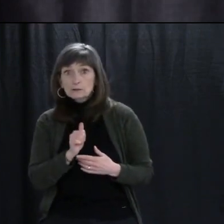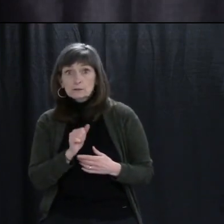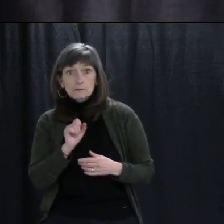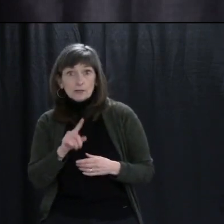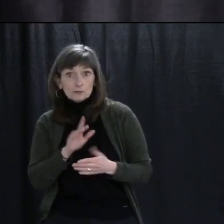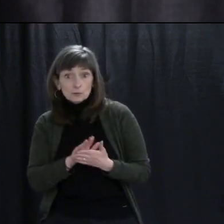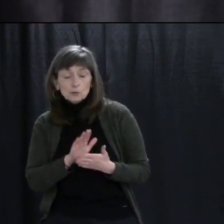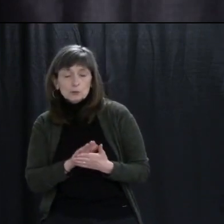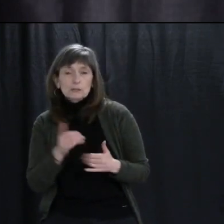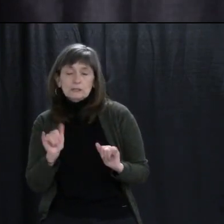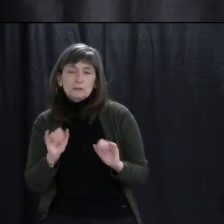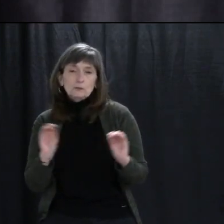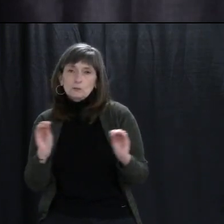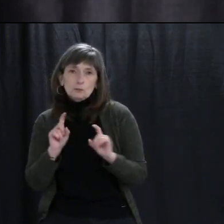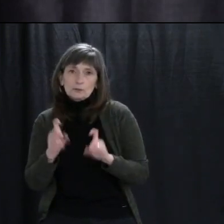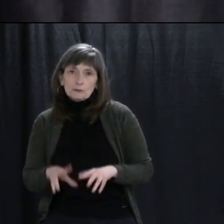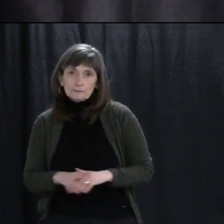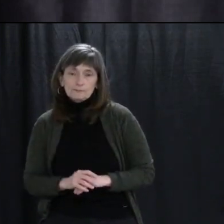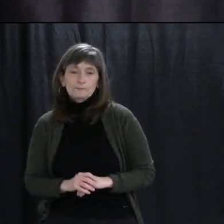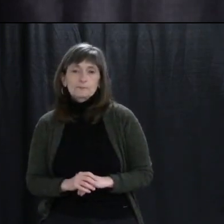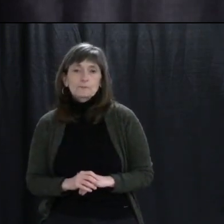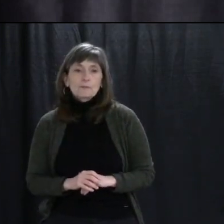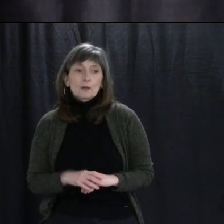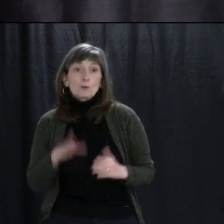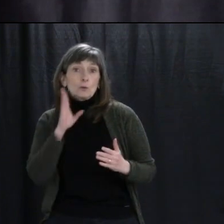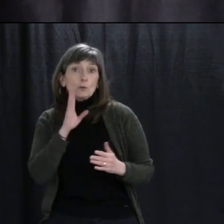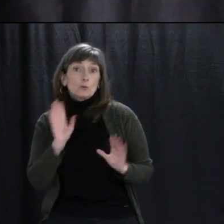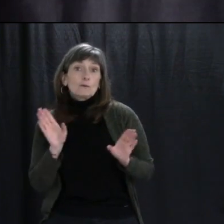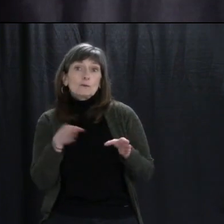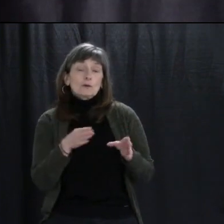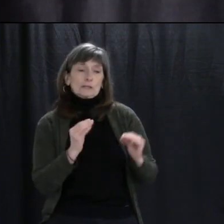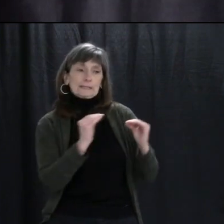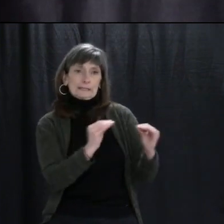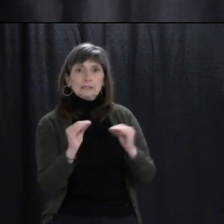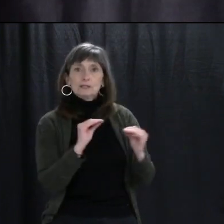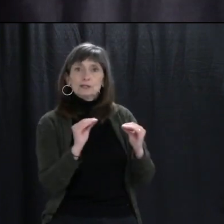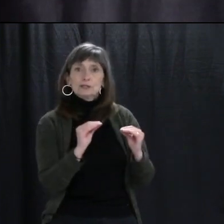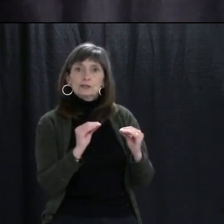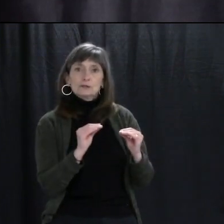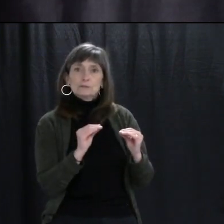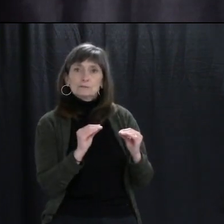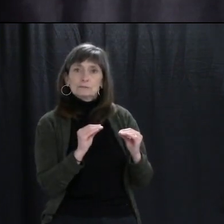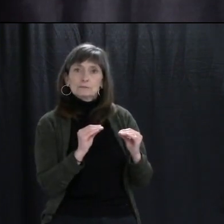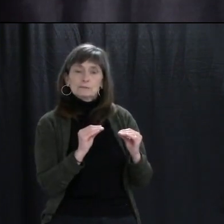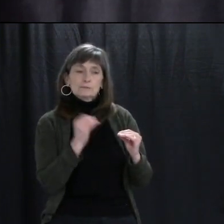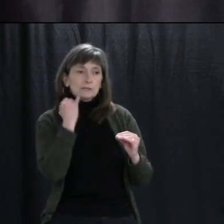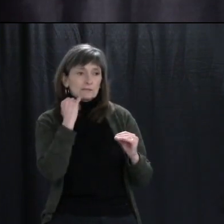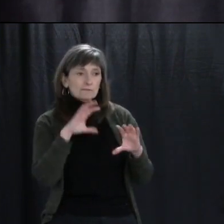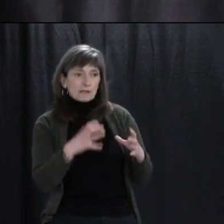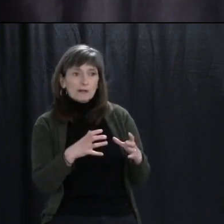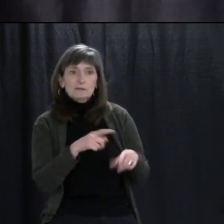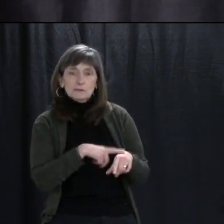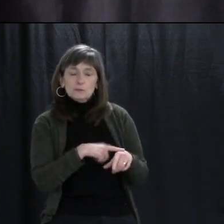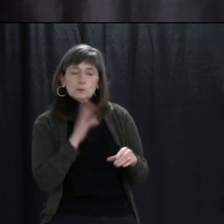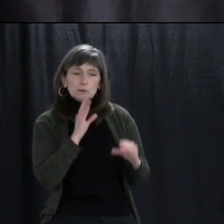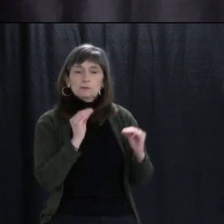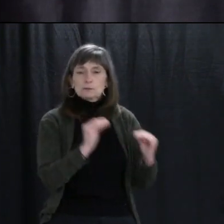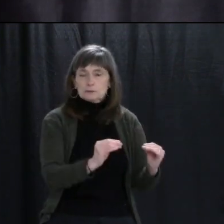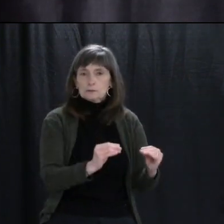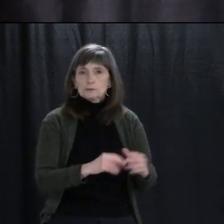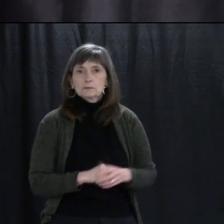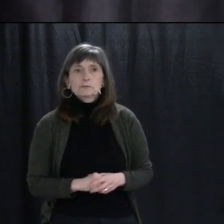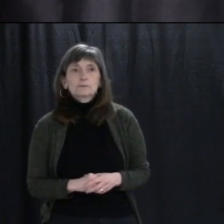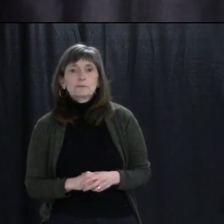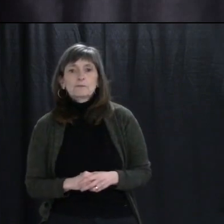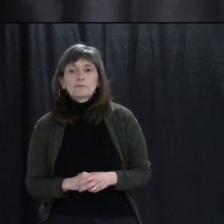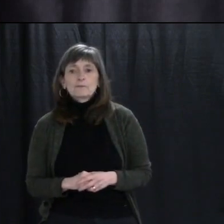priority with both the district, the department, and NLTA, and we want to ensure that we